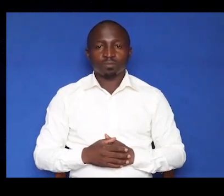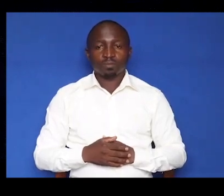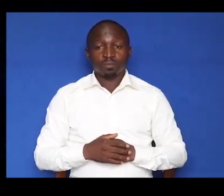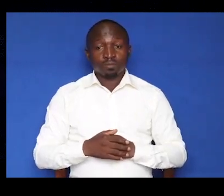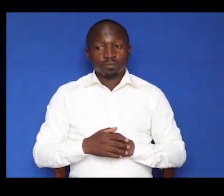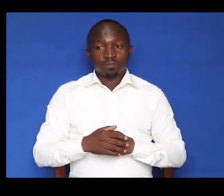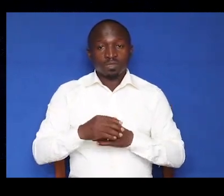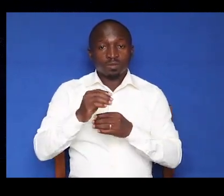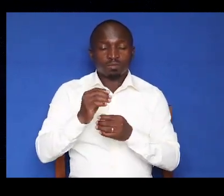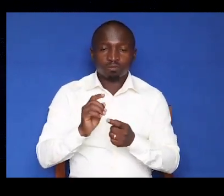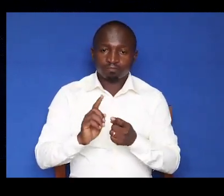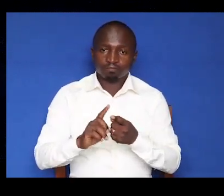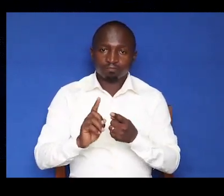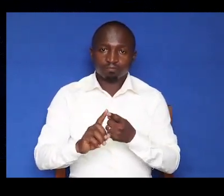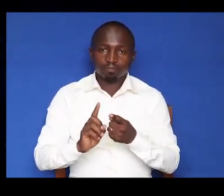contained